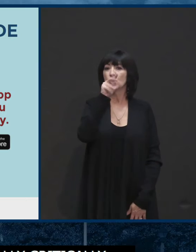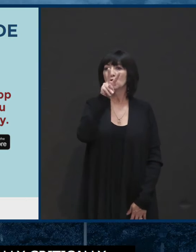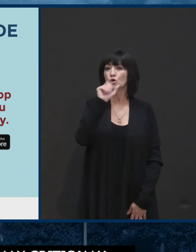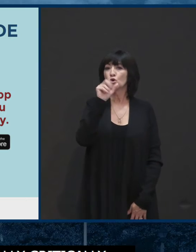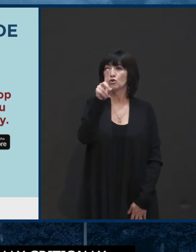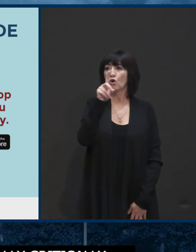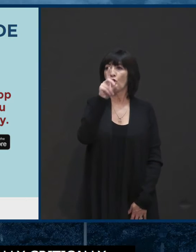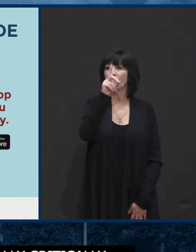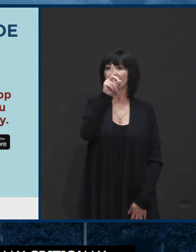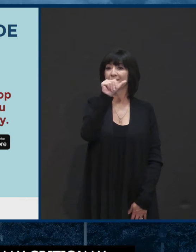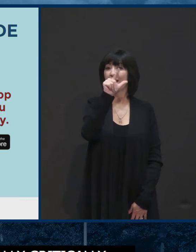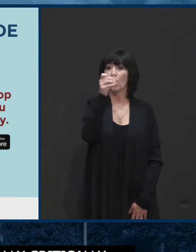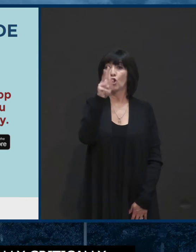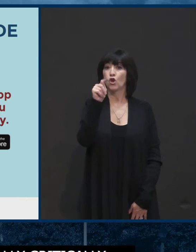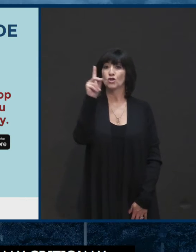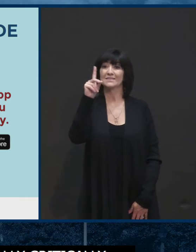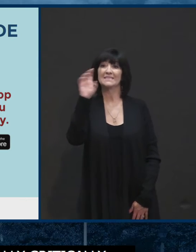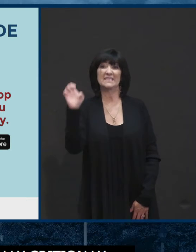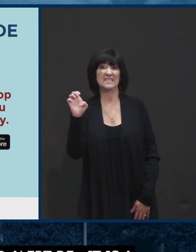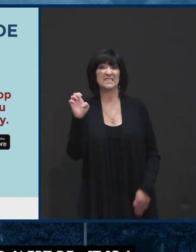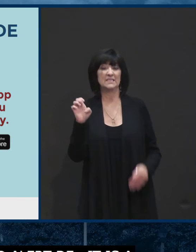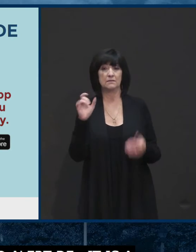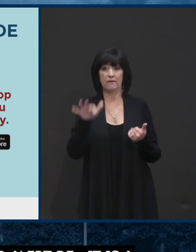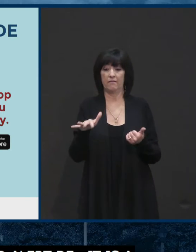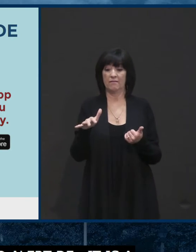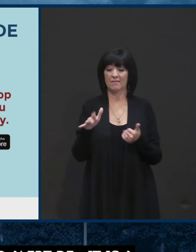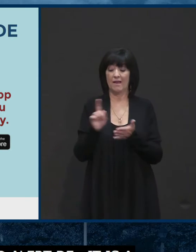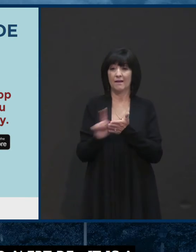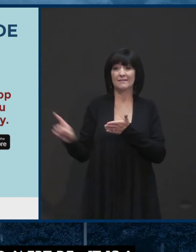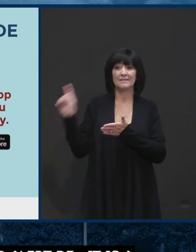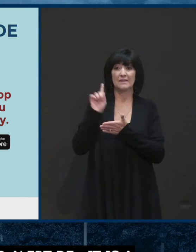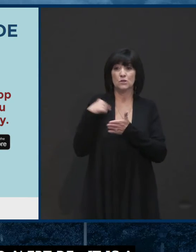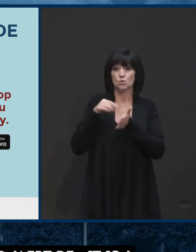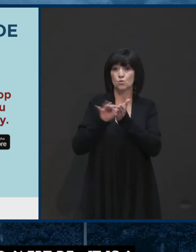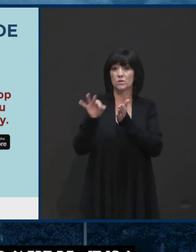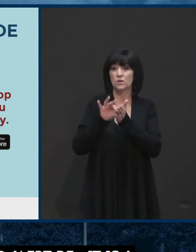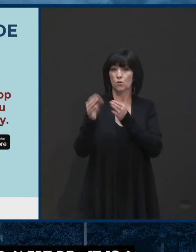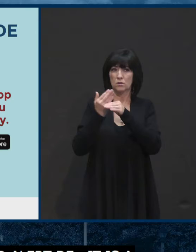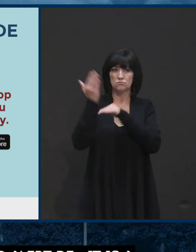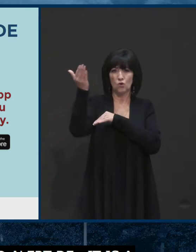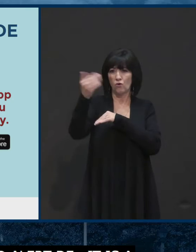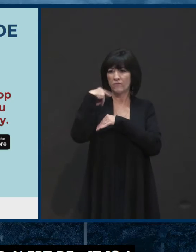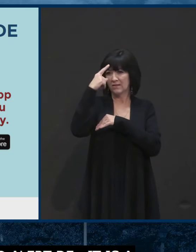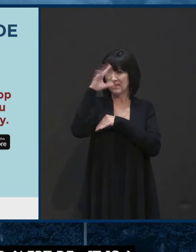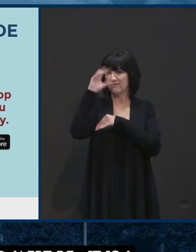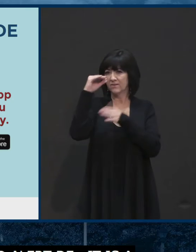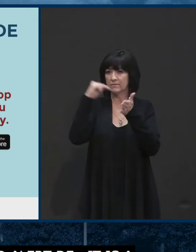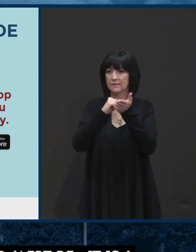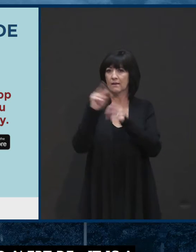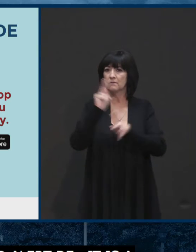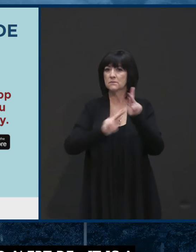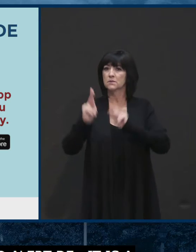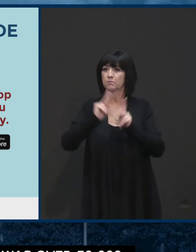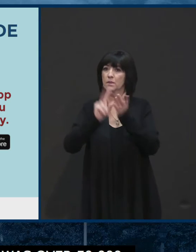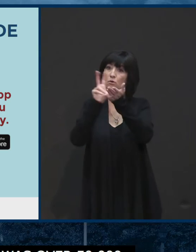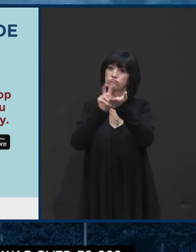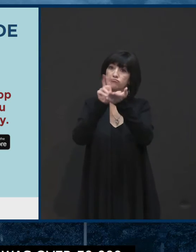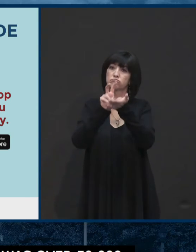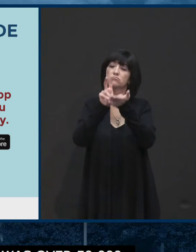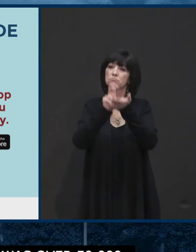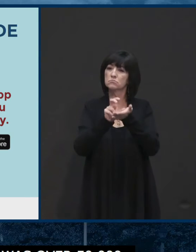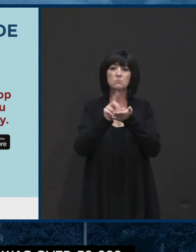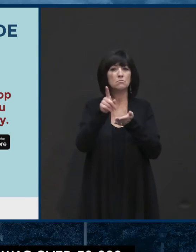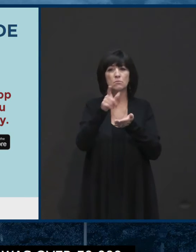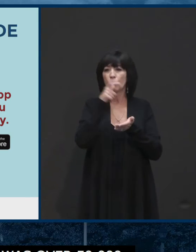over 50,000. So we're making progress in getting more people to voluntarily sign up and do it